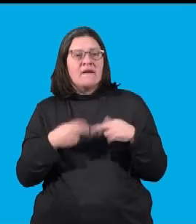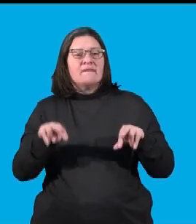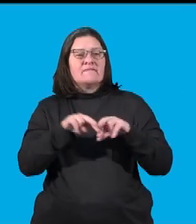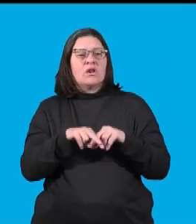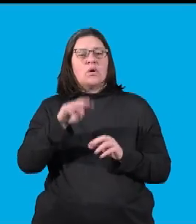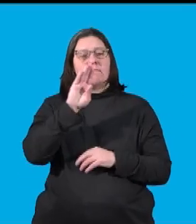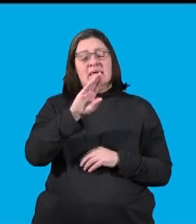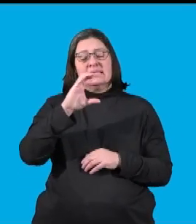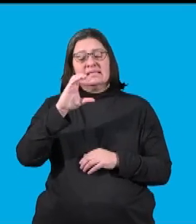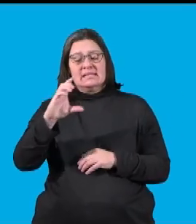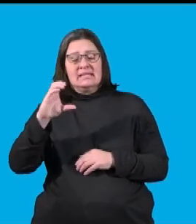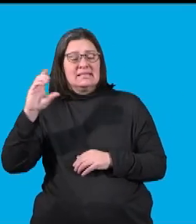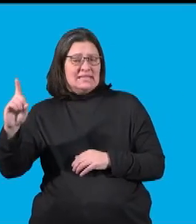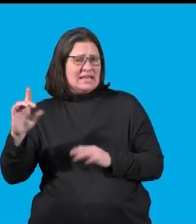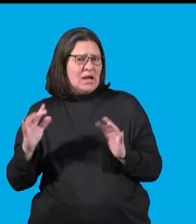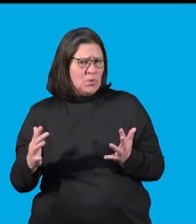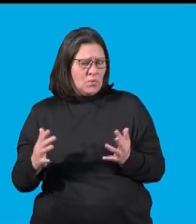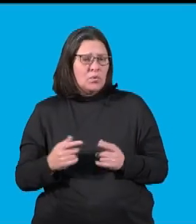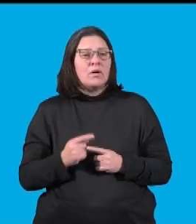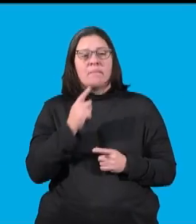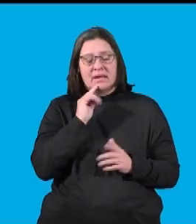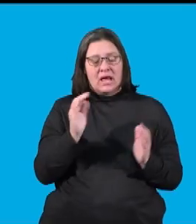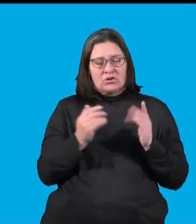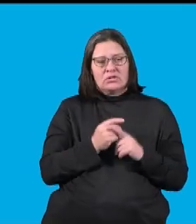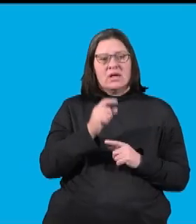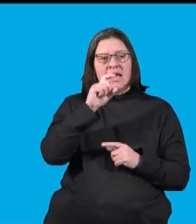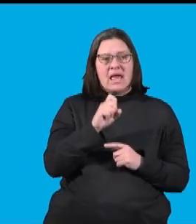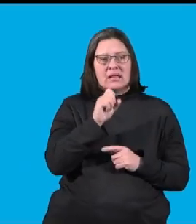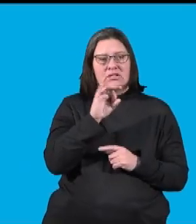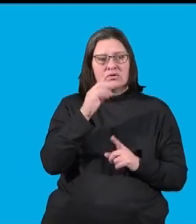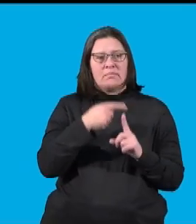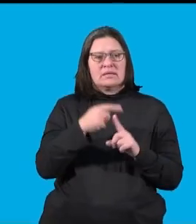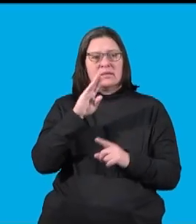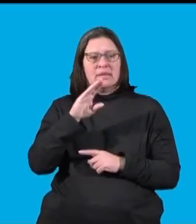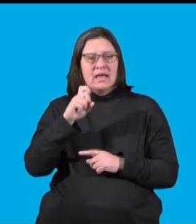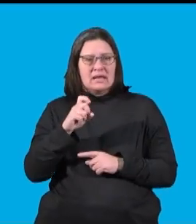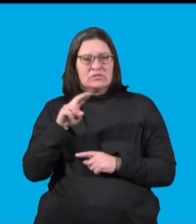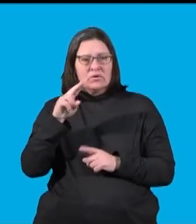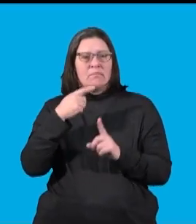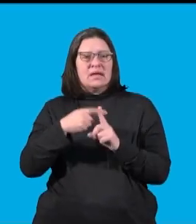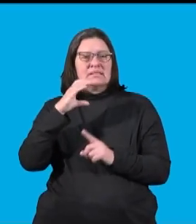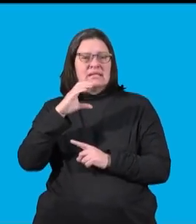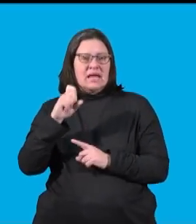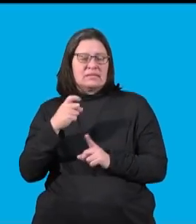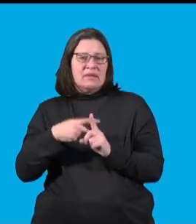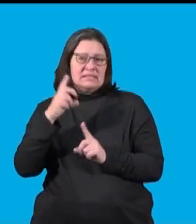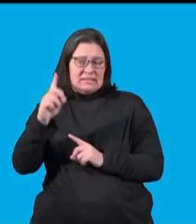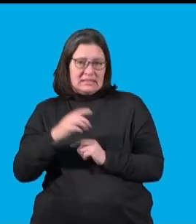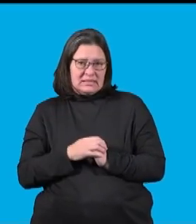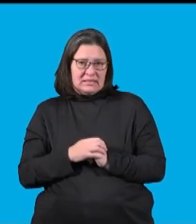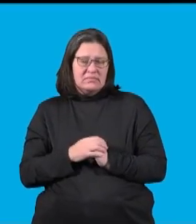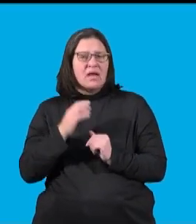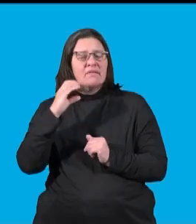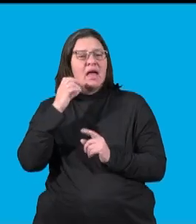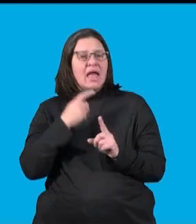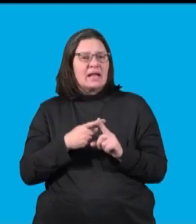do we calculate the values of b, c, and d? We know that our equation is x cubed plus bx squared plus cx plus d, and we've got all that